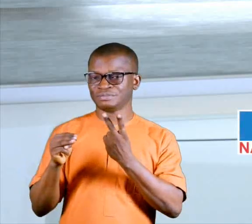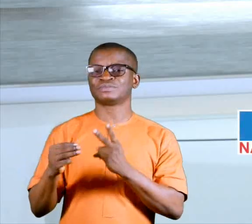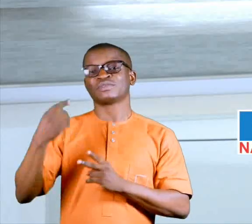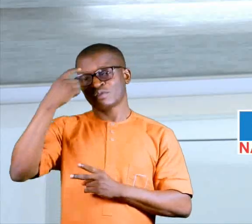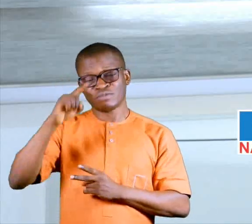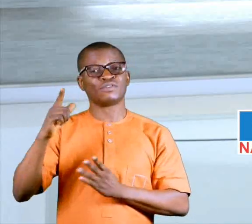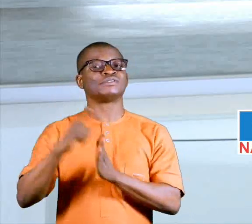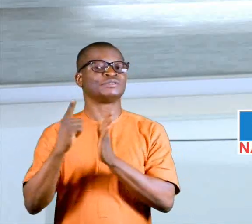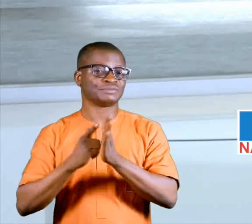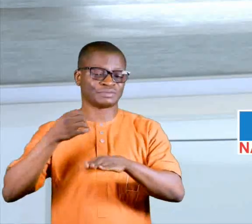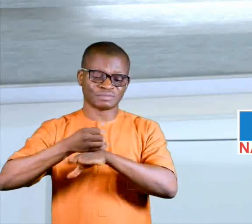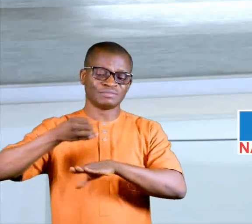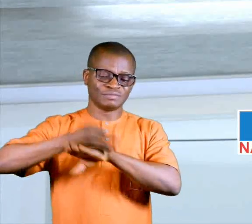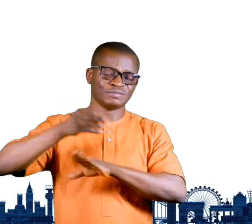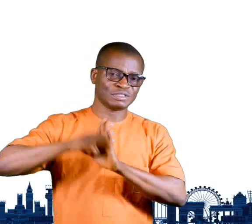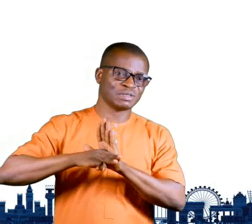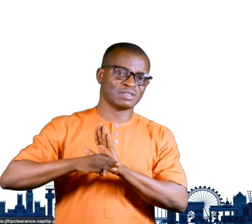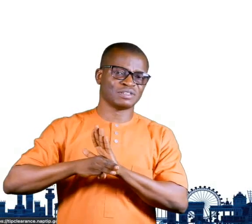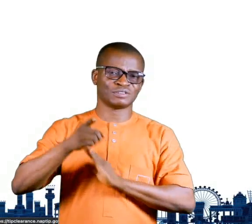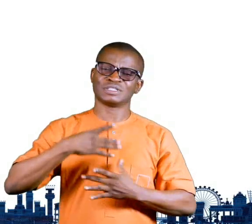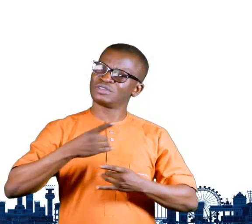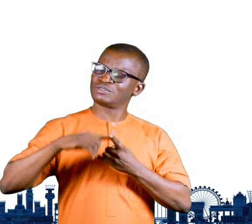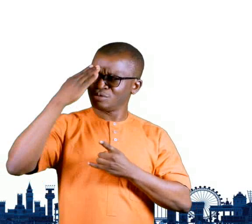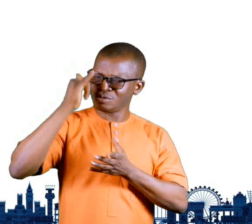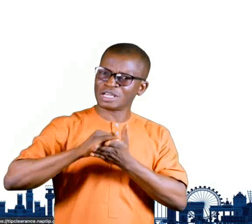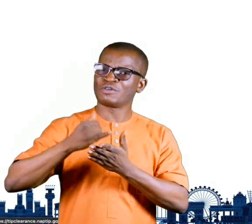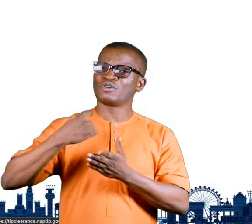For law enforcement, it will also interest you to know that the Expertise